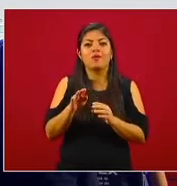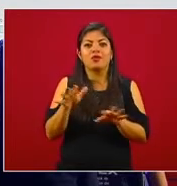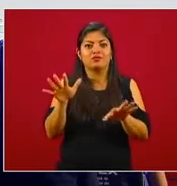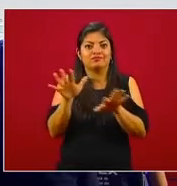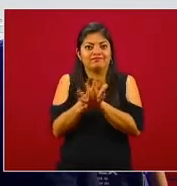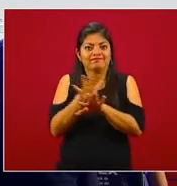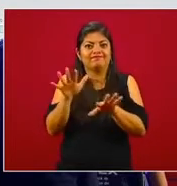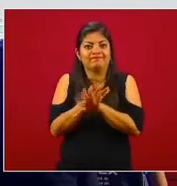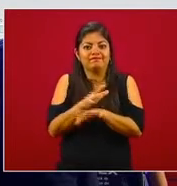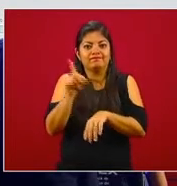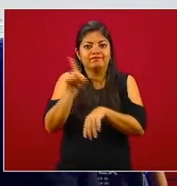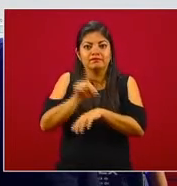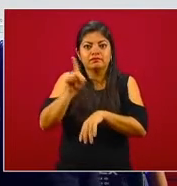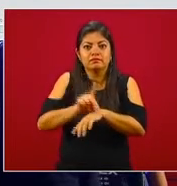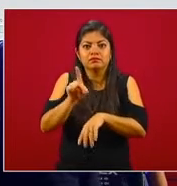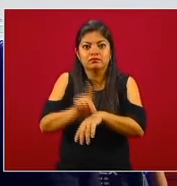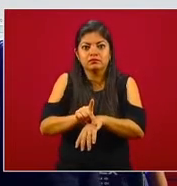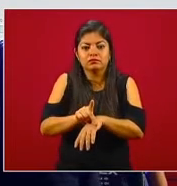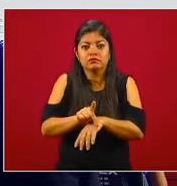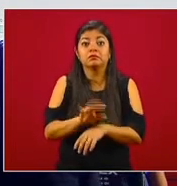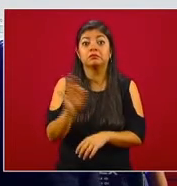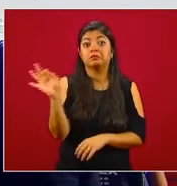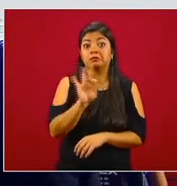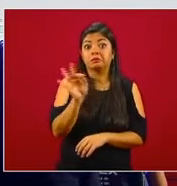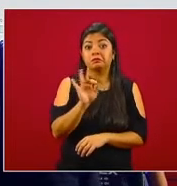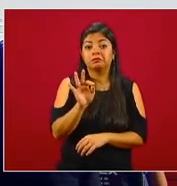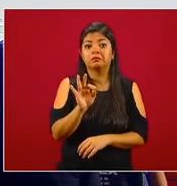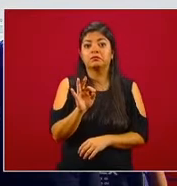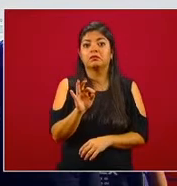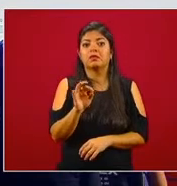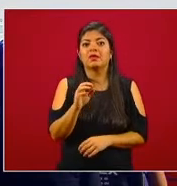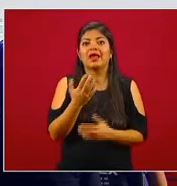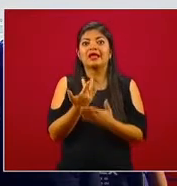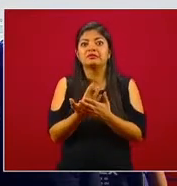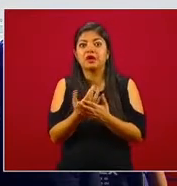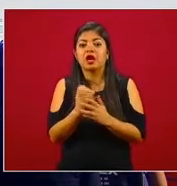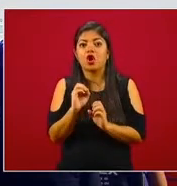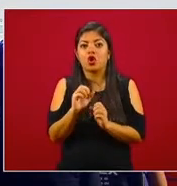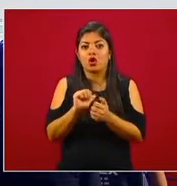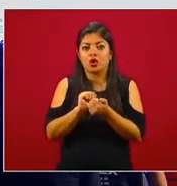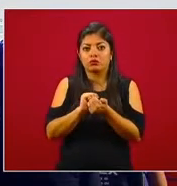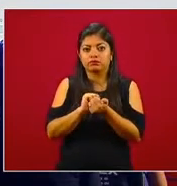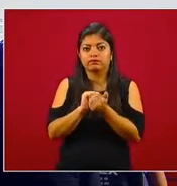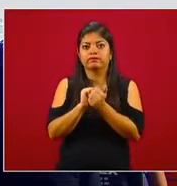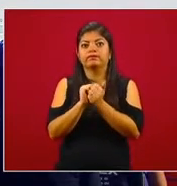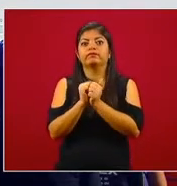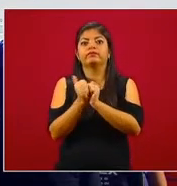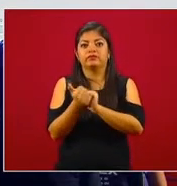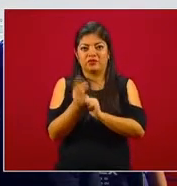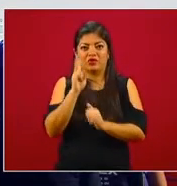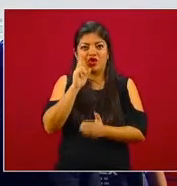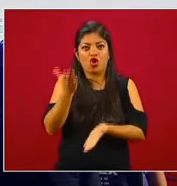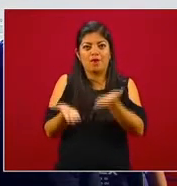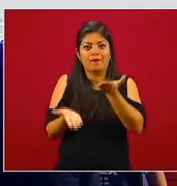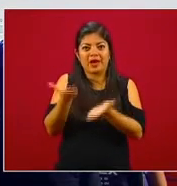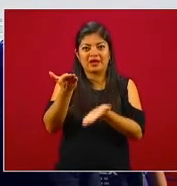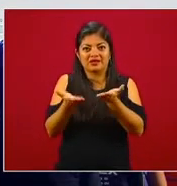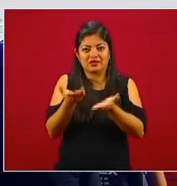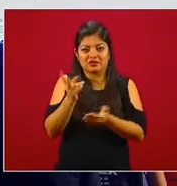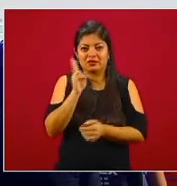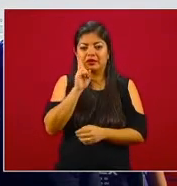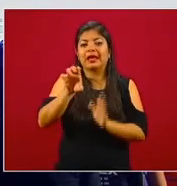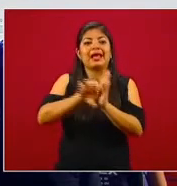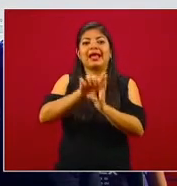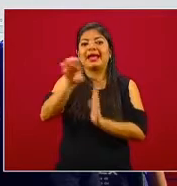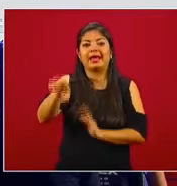incidencia, And el this cambio allows us to see esperado o the deseado changes on the es cuando incidence rate empieza a or cambiar the la expected, or comparación to de las see barras. the Tomemos